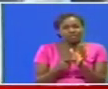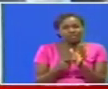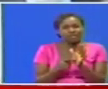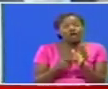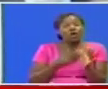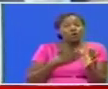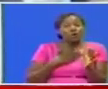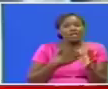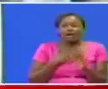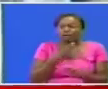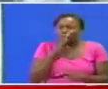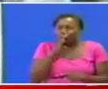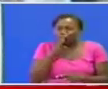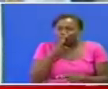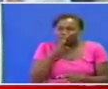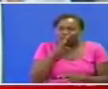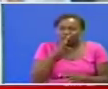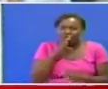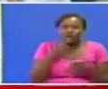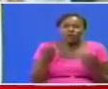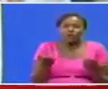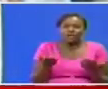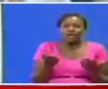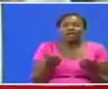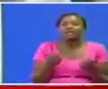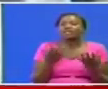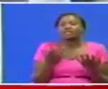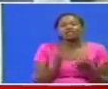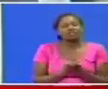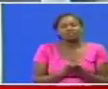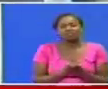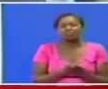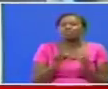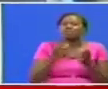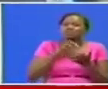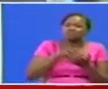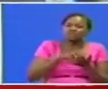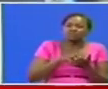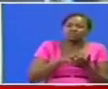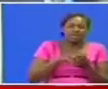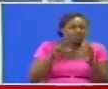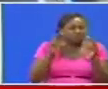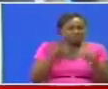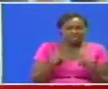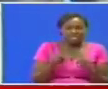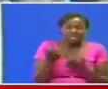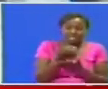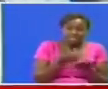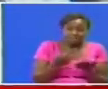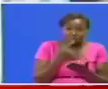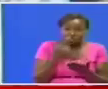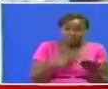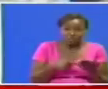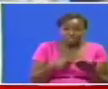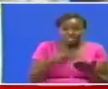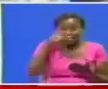We have borrowed to the extent where the whole thing is not sustainable. In fact, economists do tell us that the government